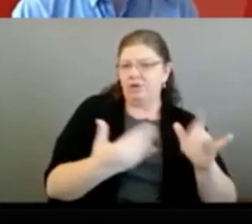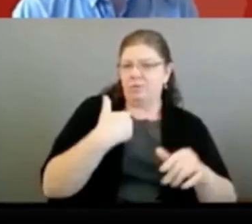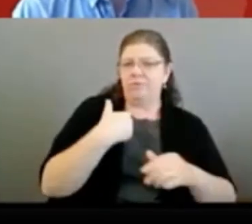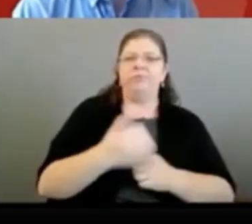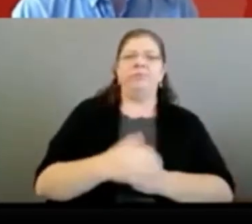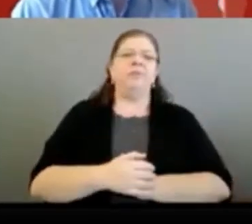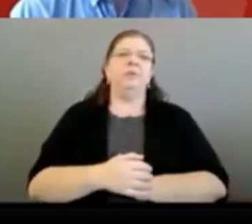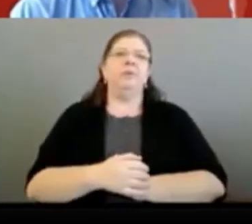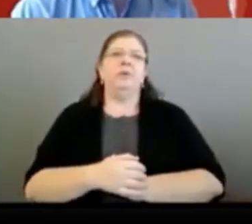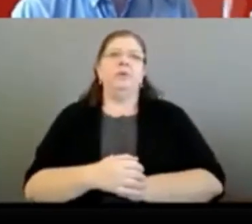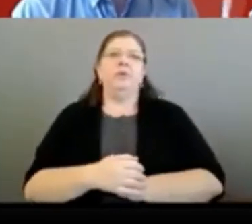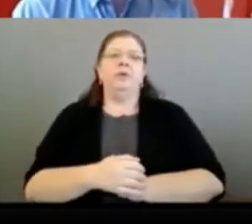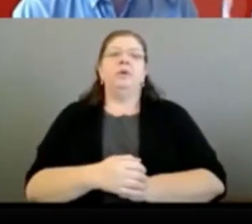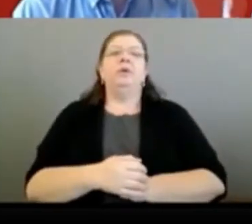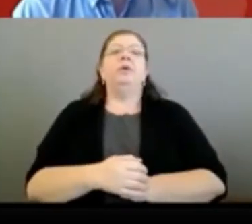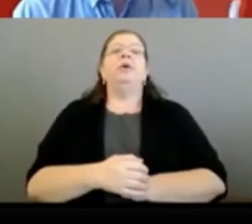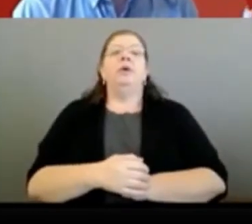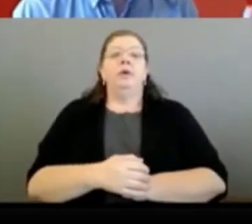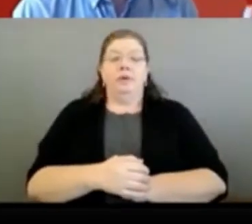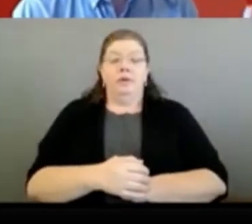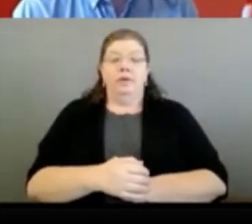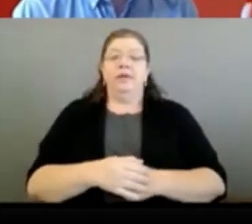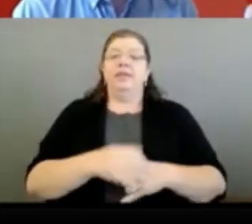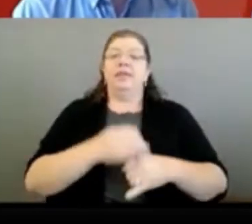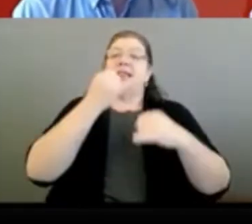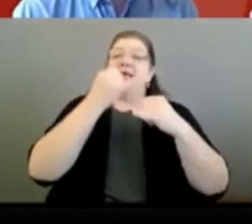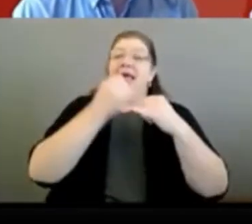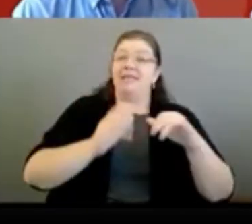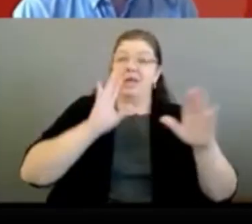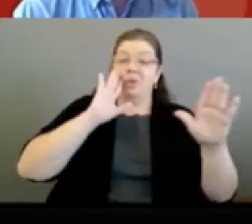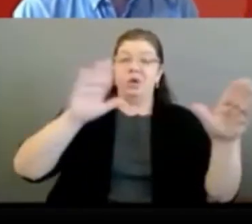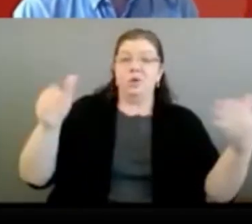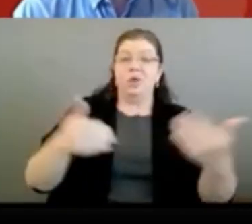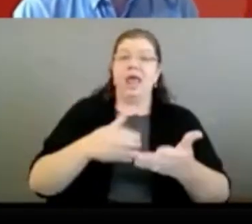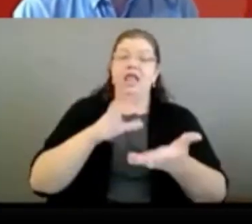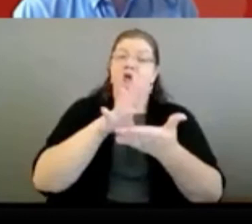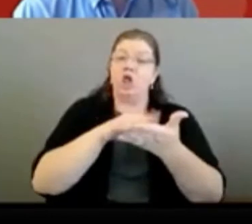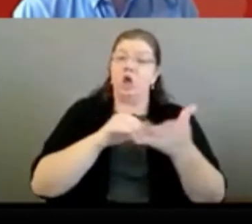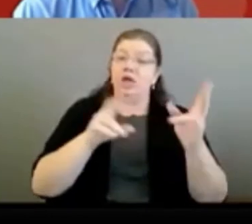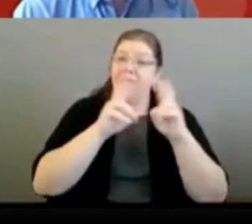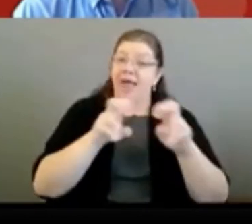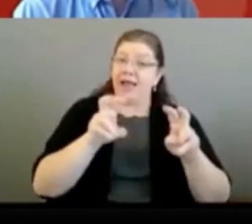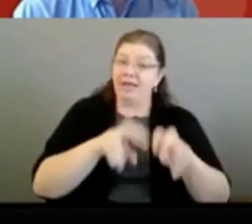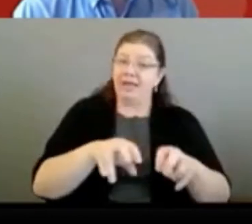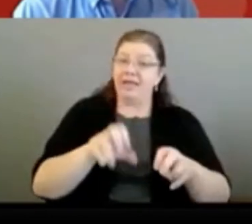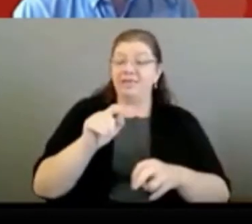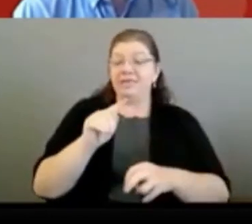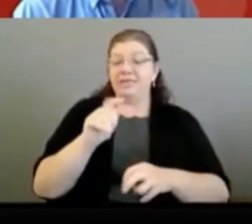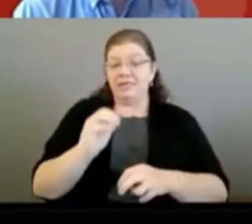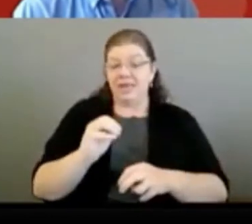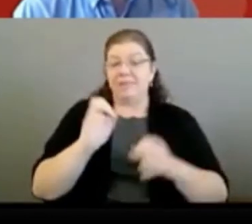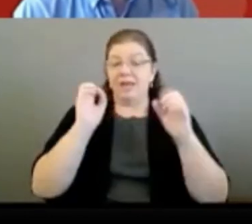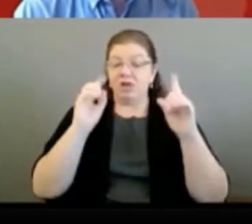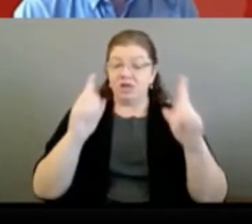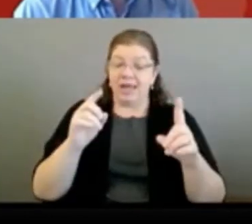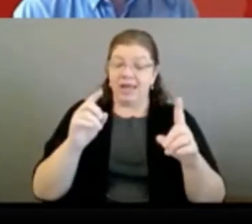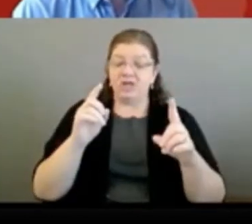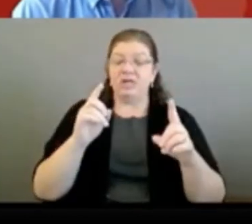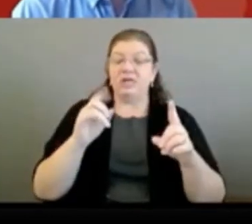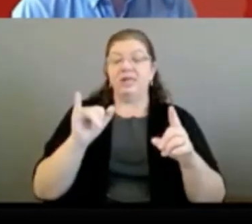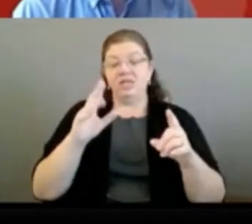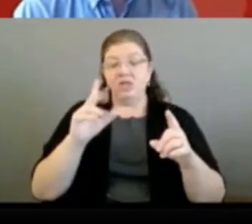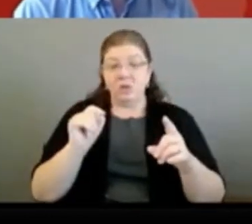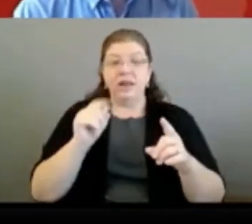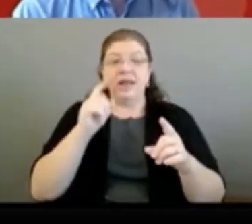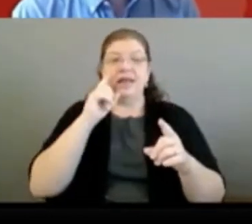Finally, the last thing that we kind of introduced in the Learning Analytics STEM Education Research Institute, the LASER Institute, is